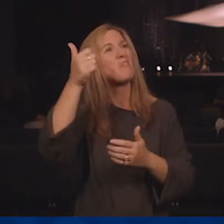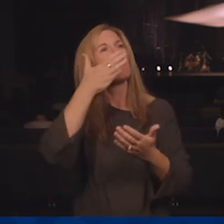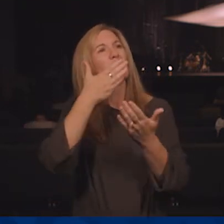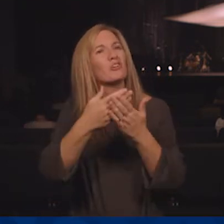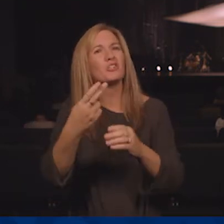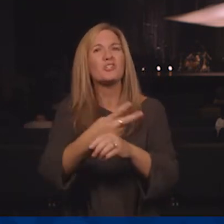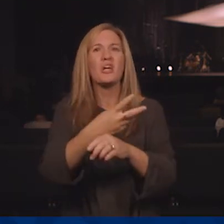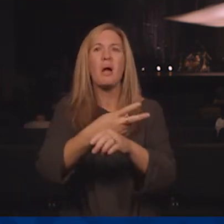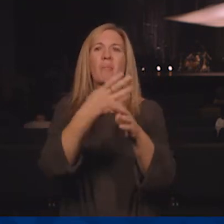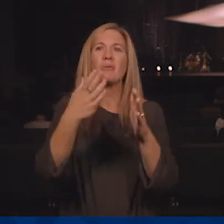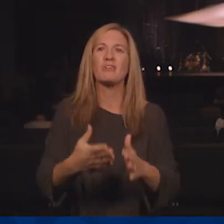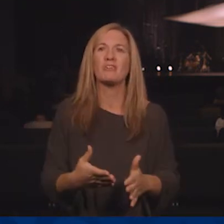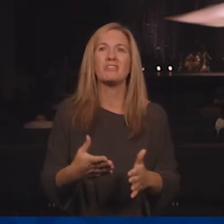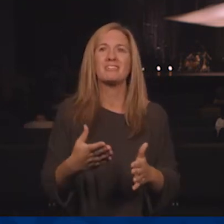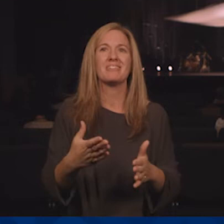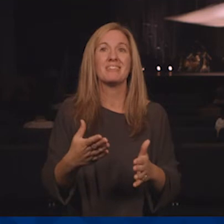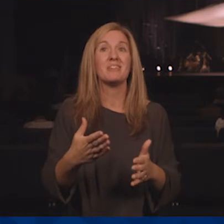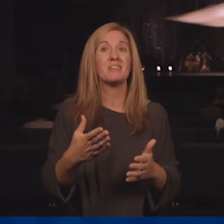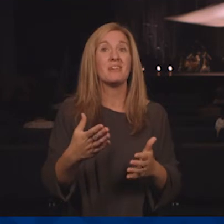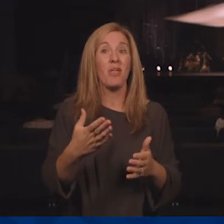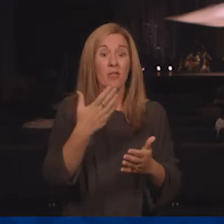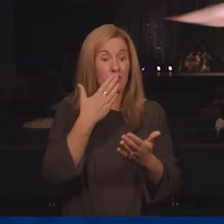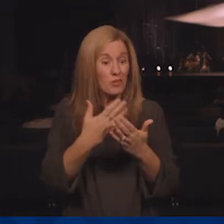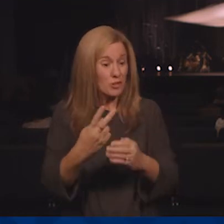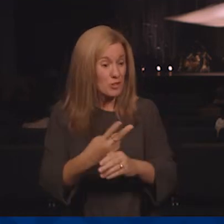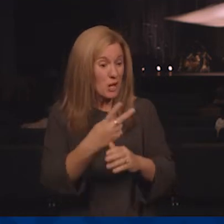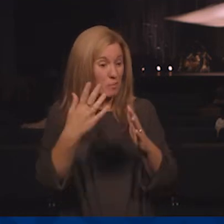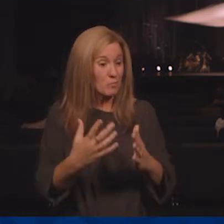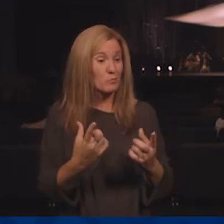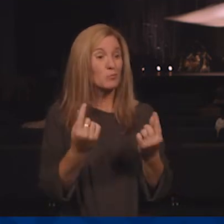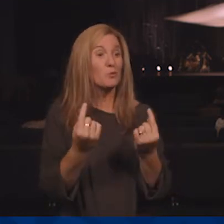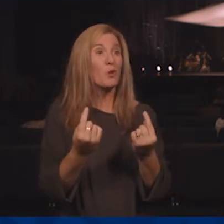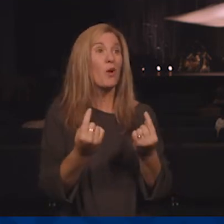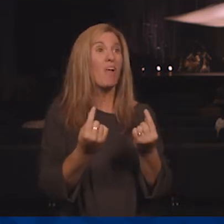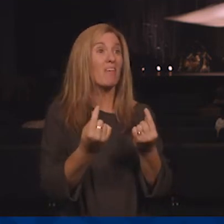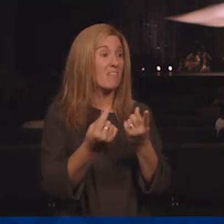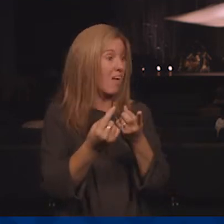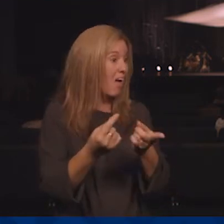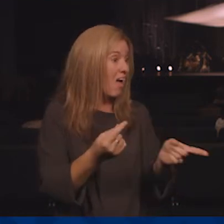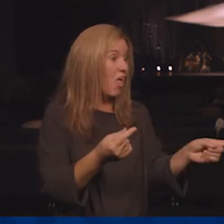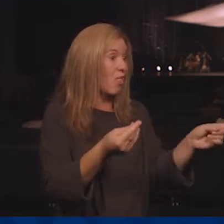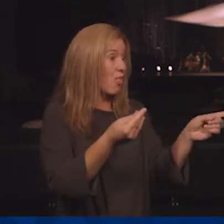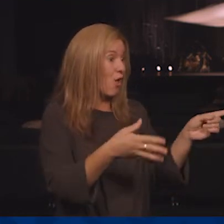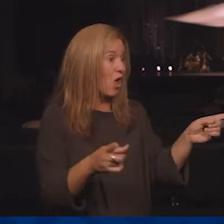He pursues lost things.